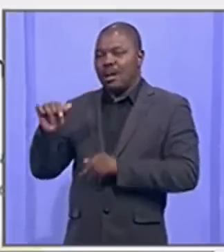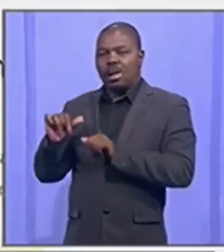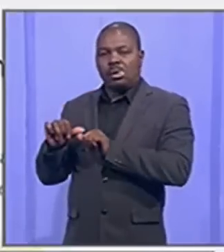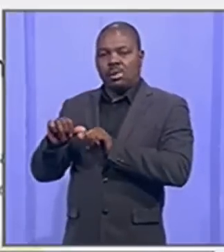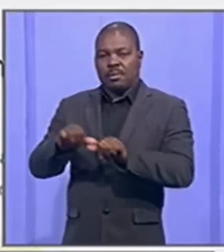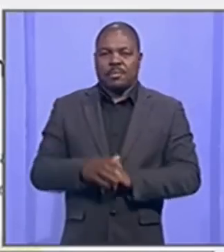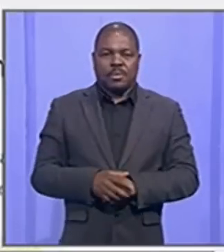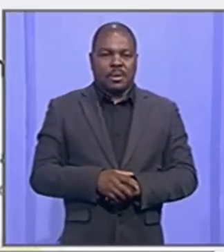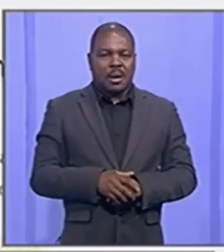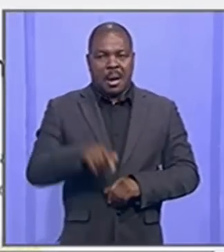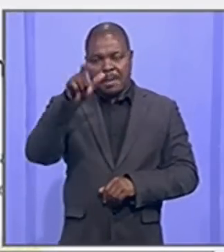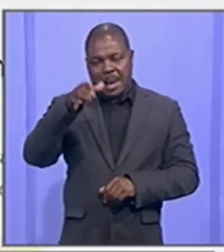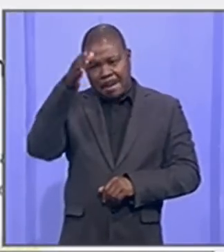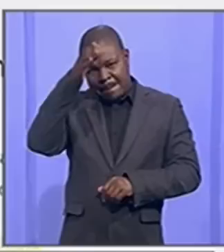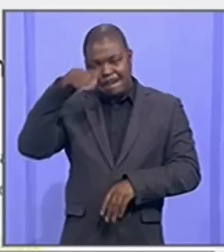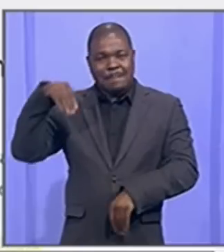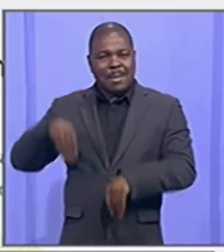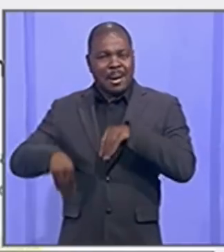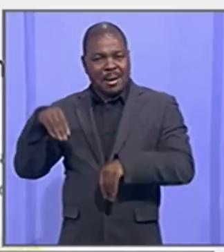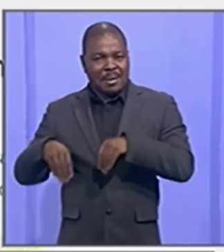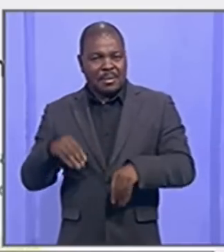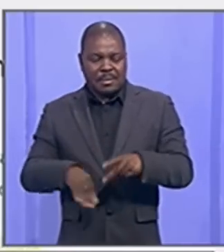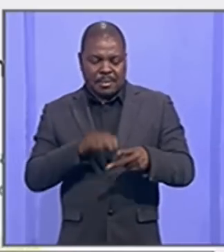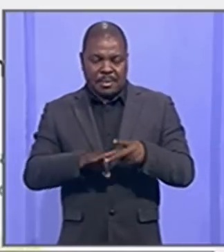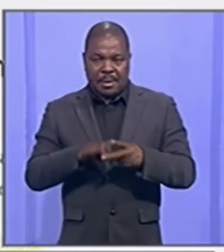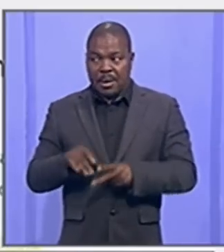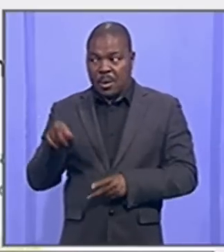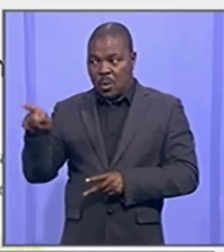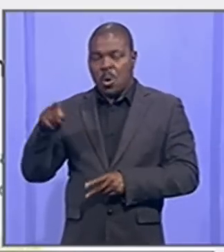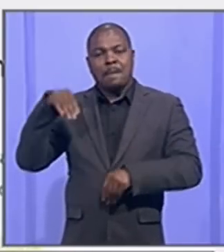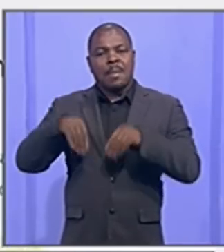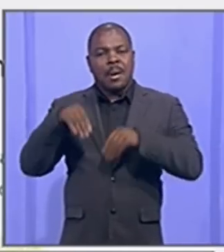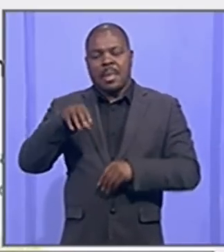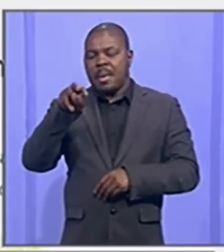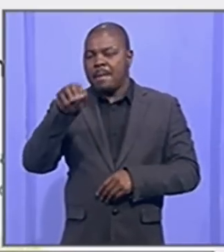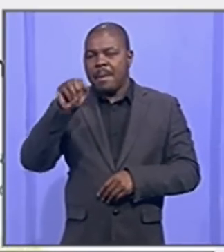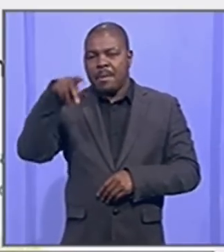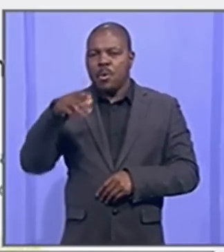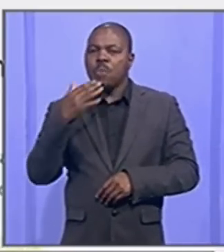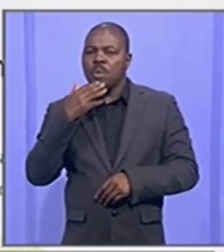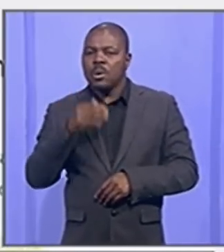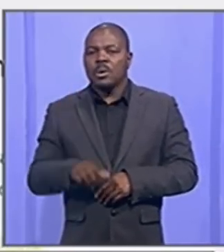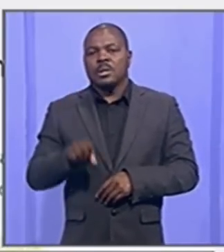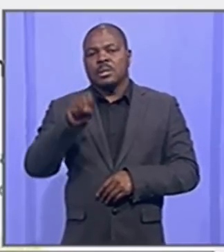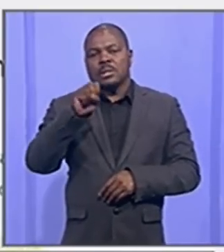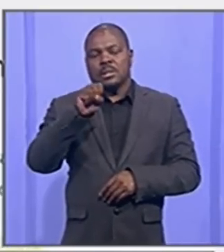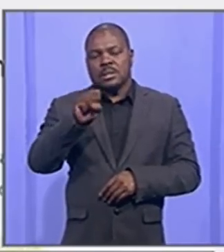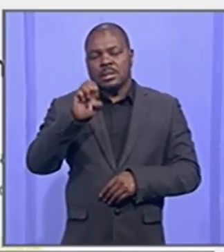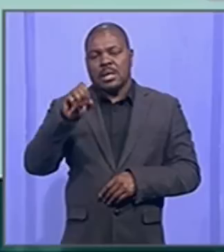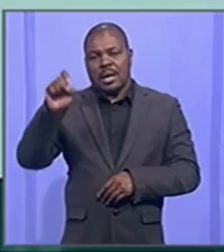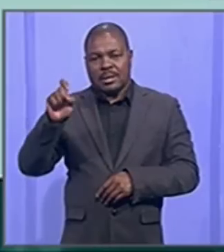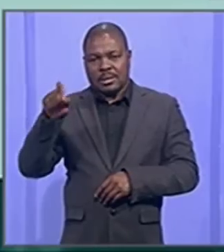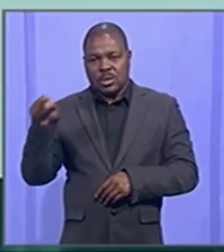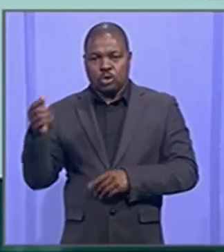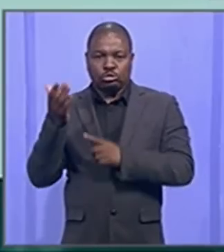letswelopele. Moitseanape wa meepo ebile e le motlhami wa mining map Amaranth CX e